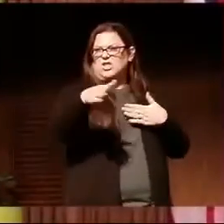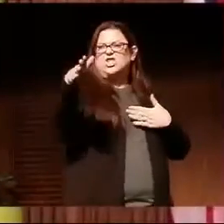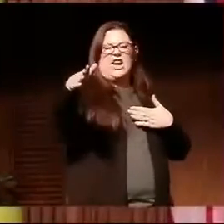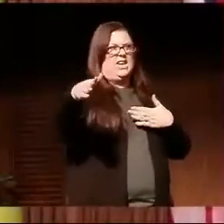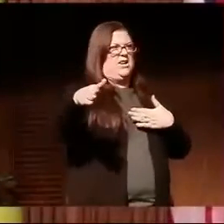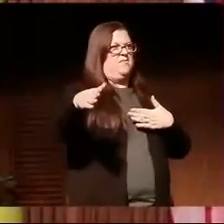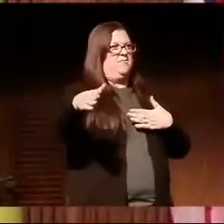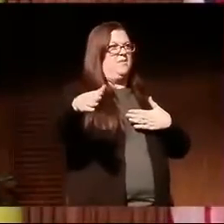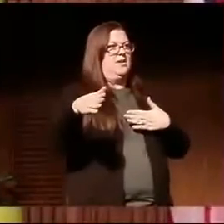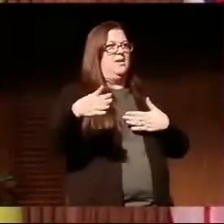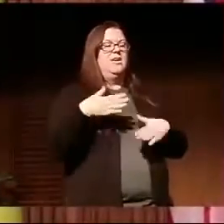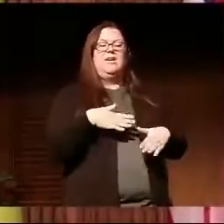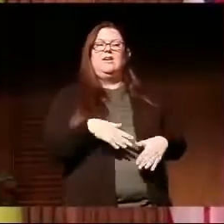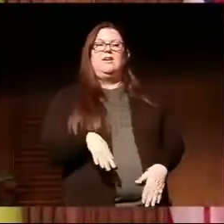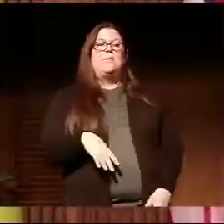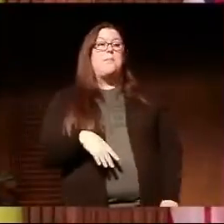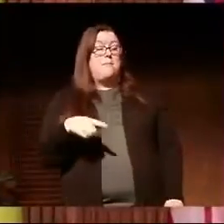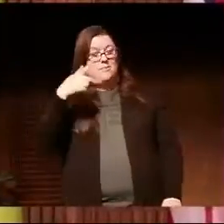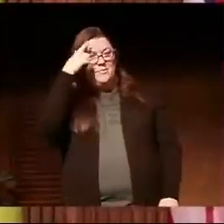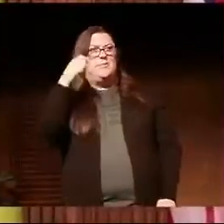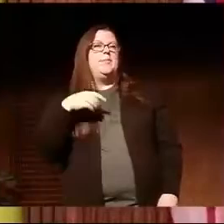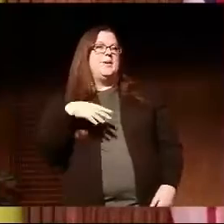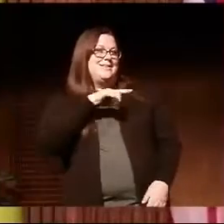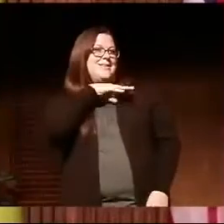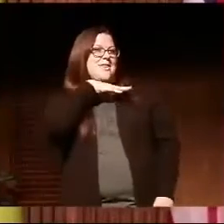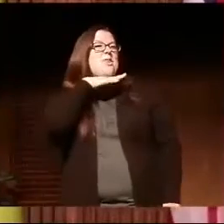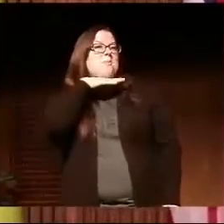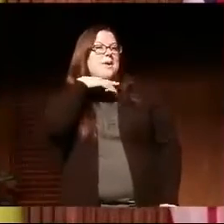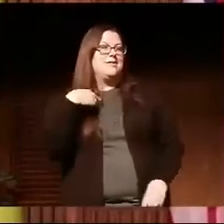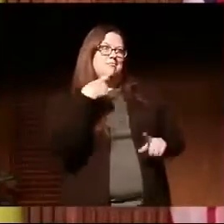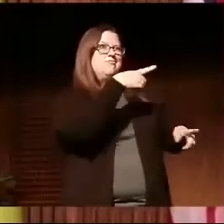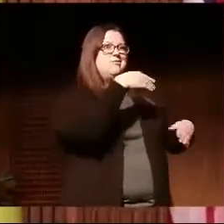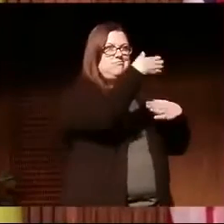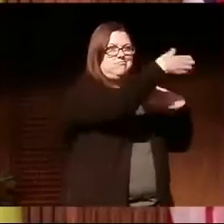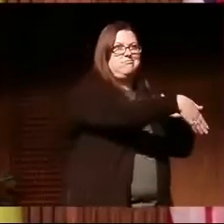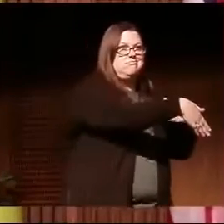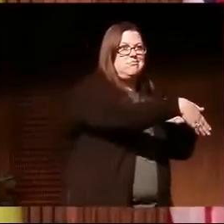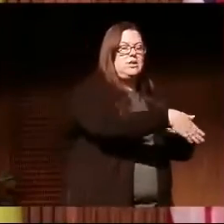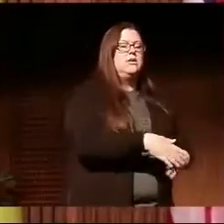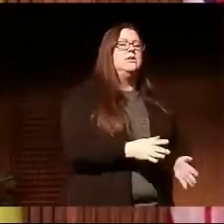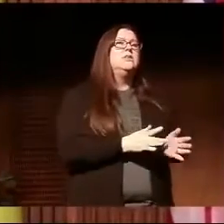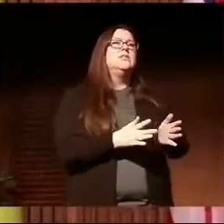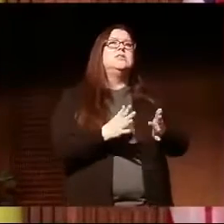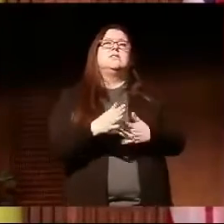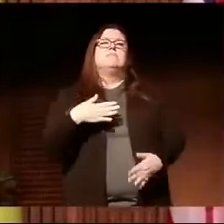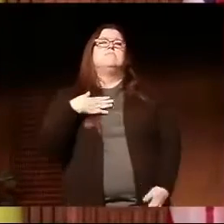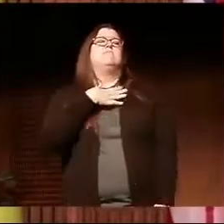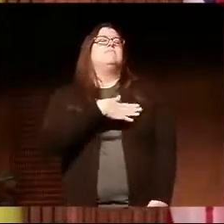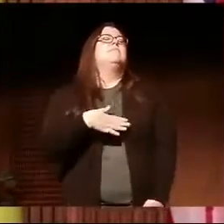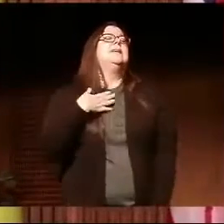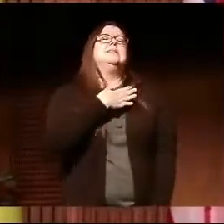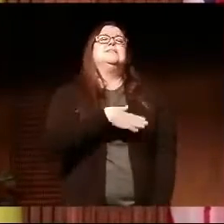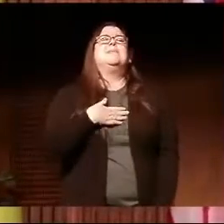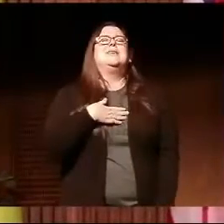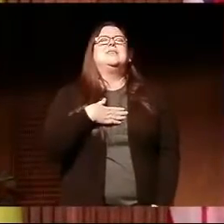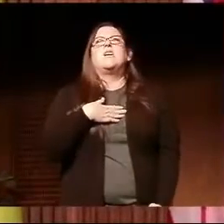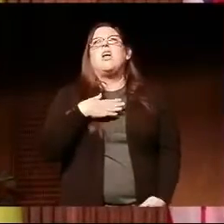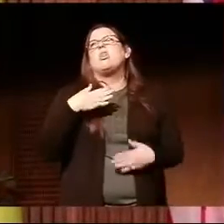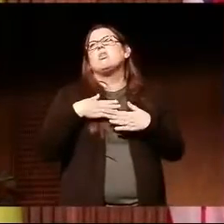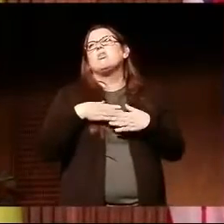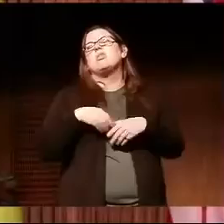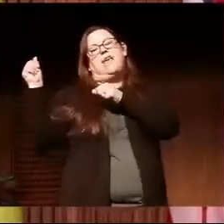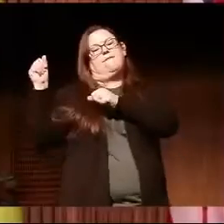because he's bad for business, because the pigs went off the cliff and all that. "Jesus, please, pretty please, with sugar on top, get out of